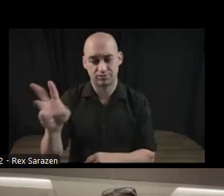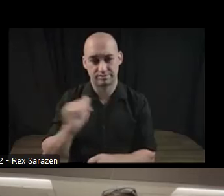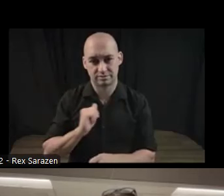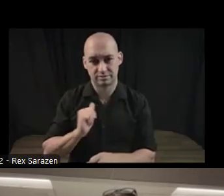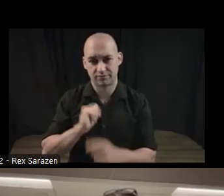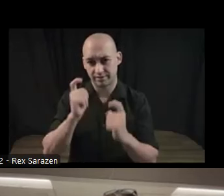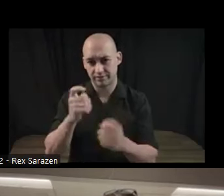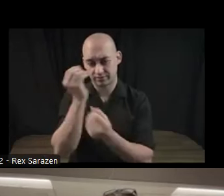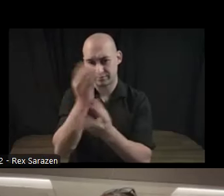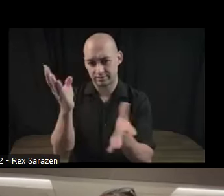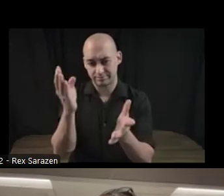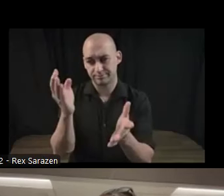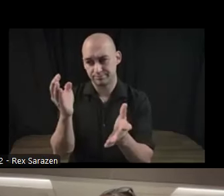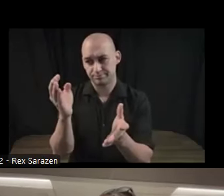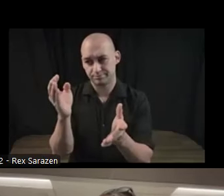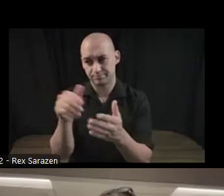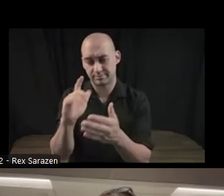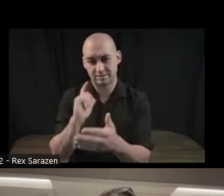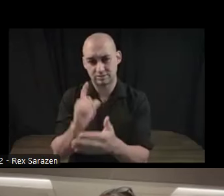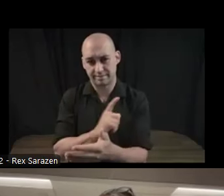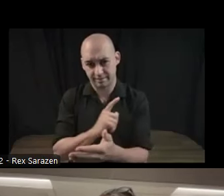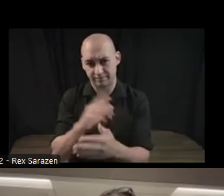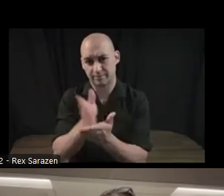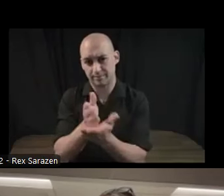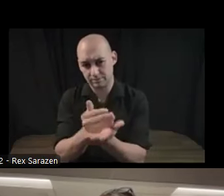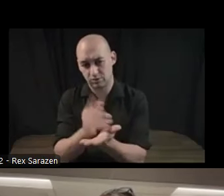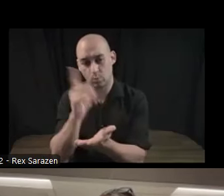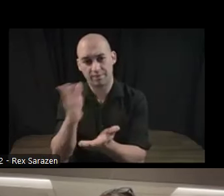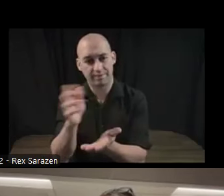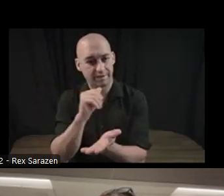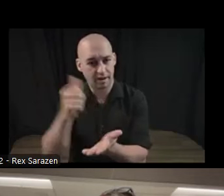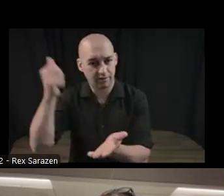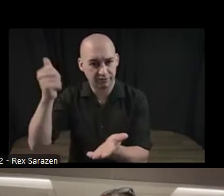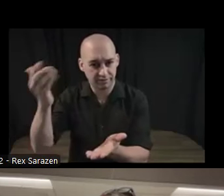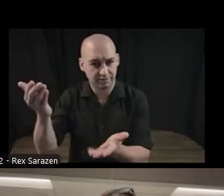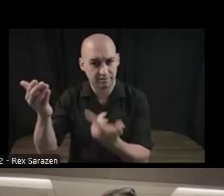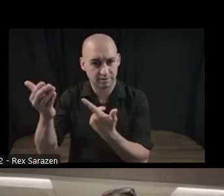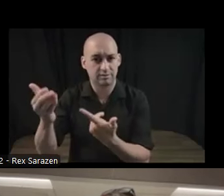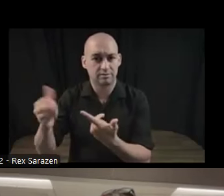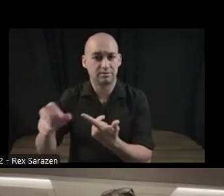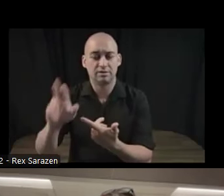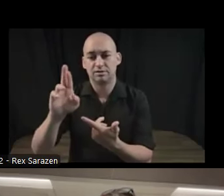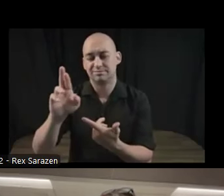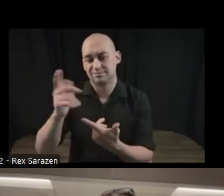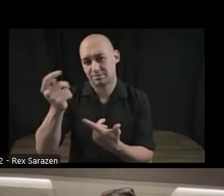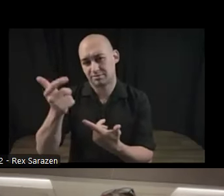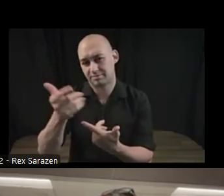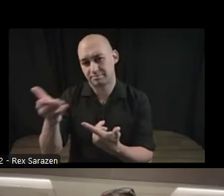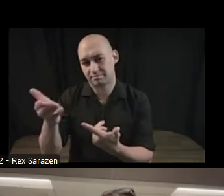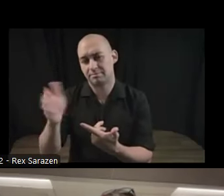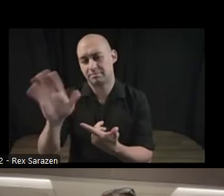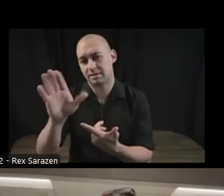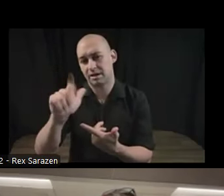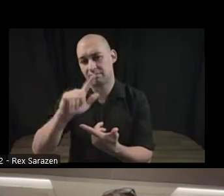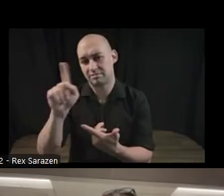and some budget items. One of the items that wasn't funded was a relatively small funding augmentation for the Alzheimer's